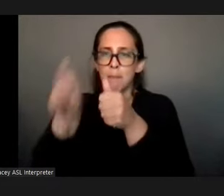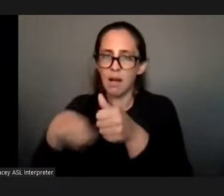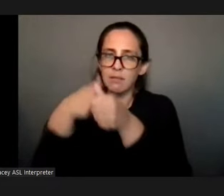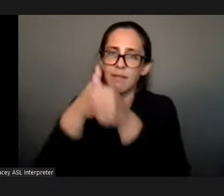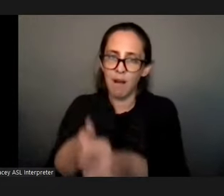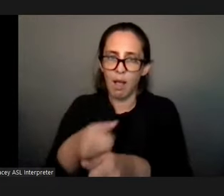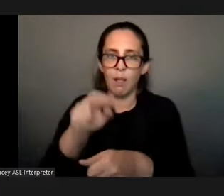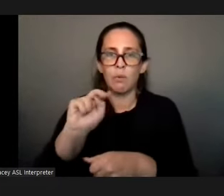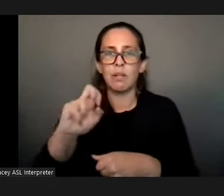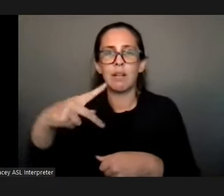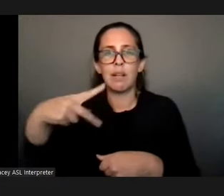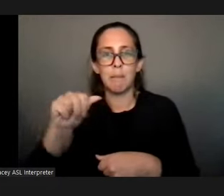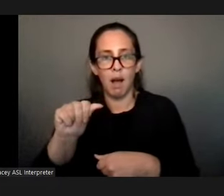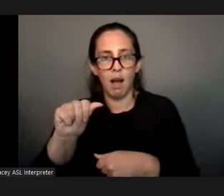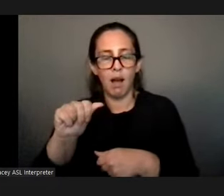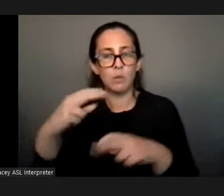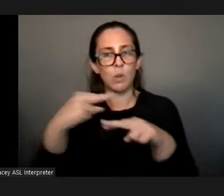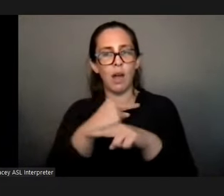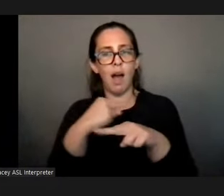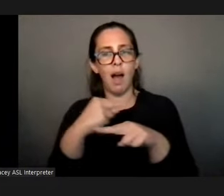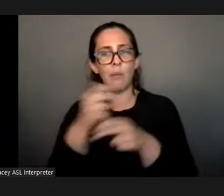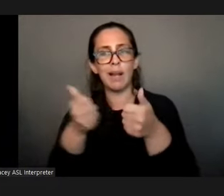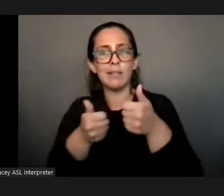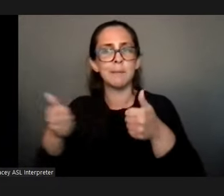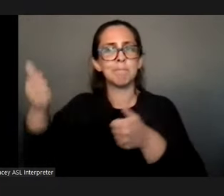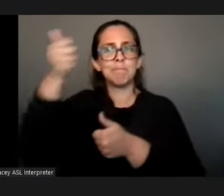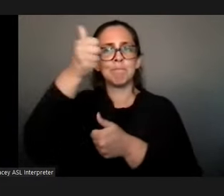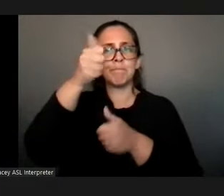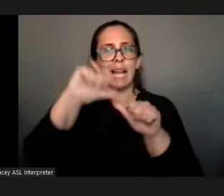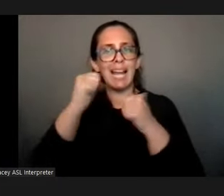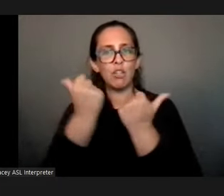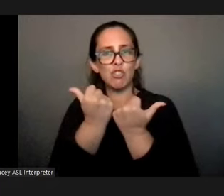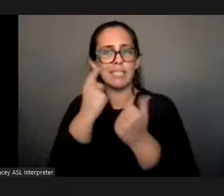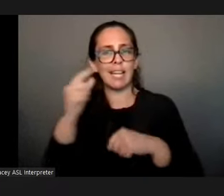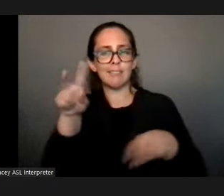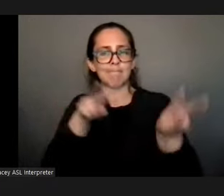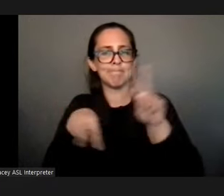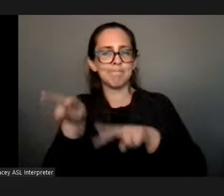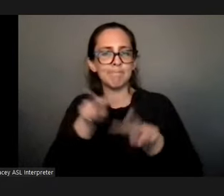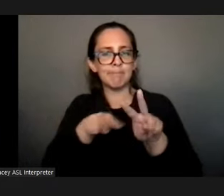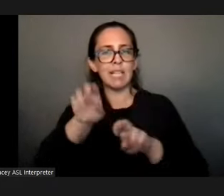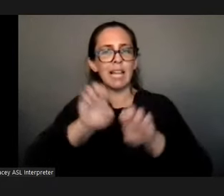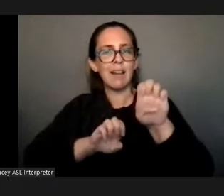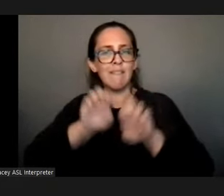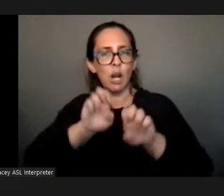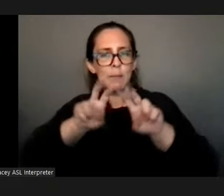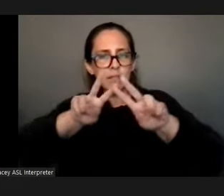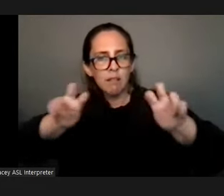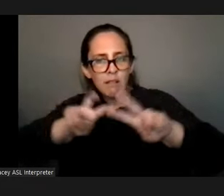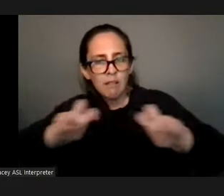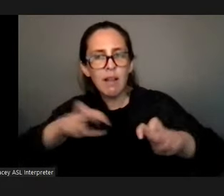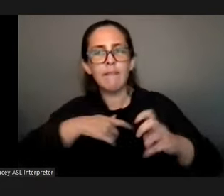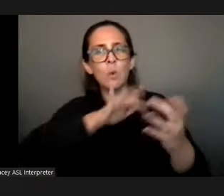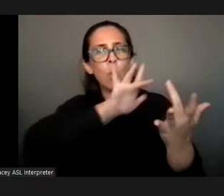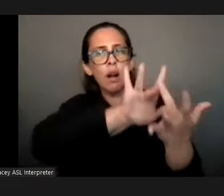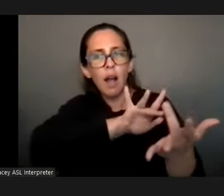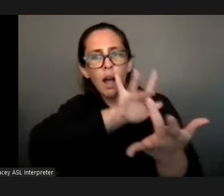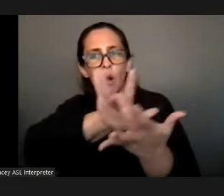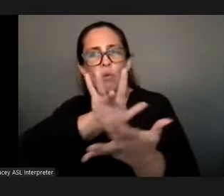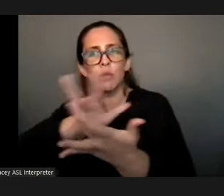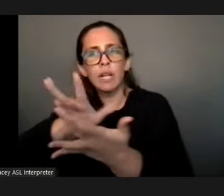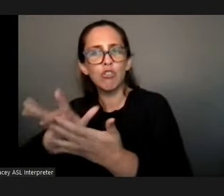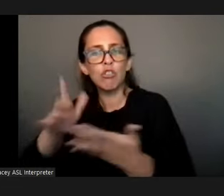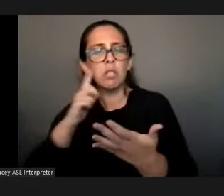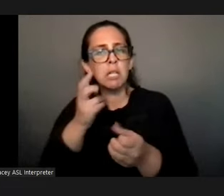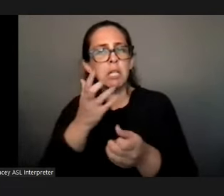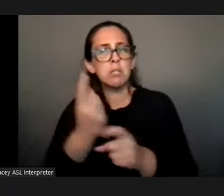Highway Administration is the lead agency and has determined that an environmental assessment with extensive outreach is the appropriate level of environmental